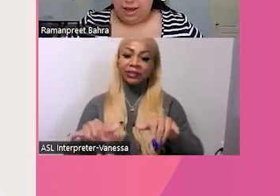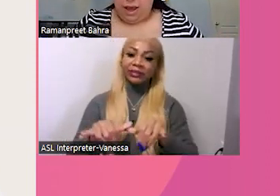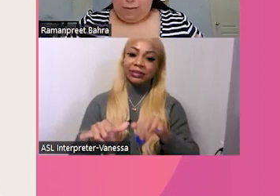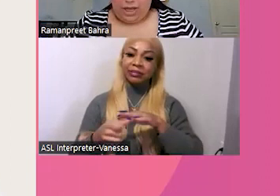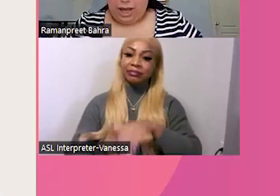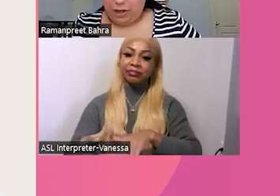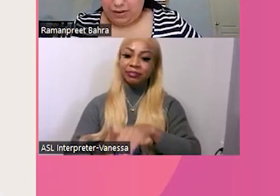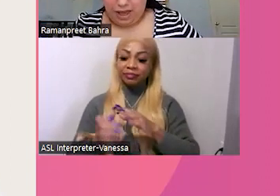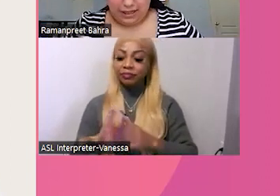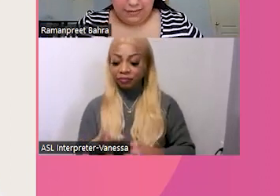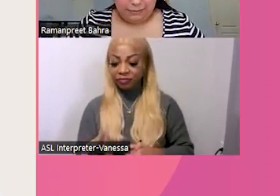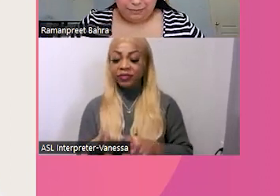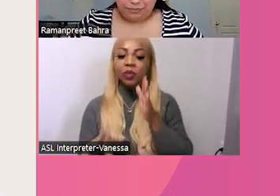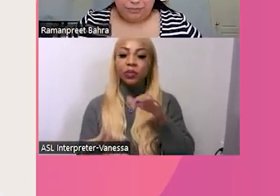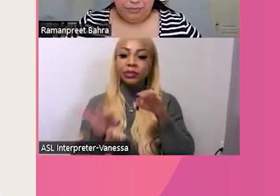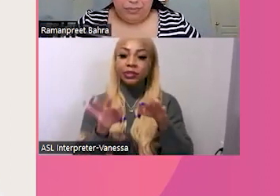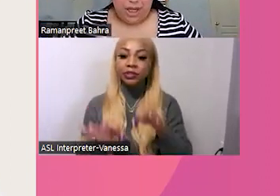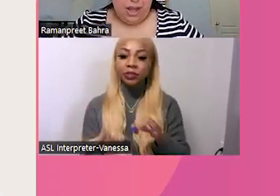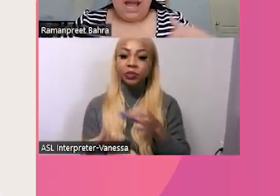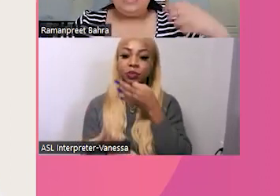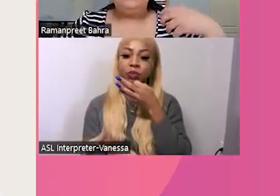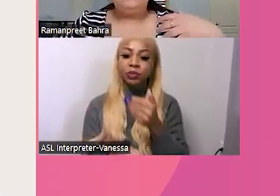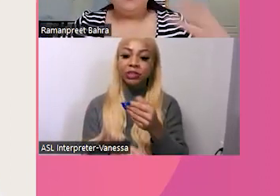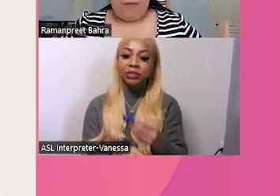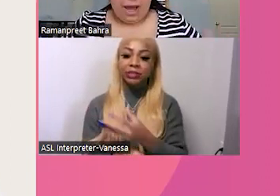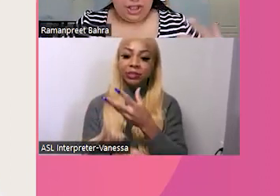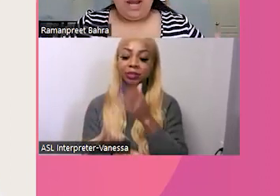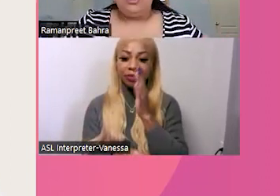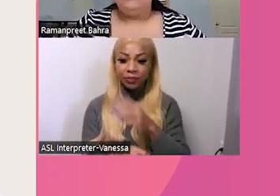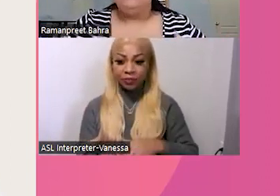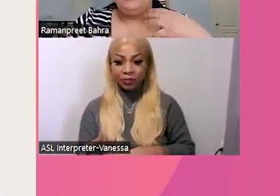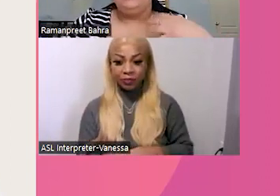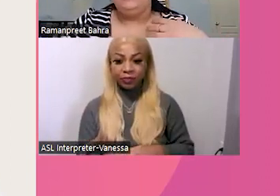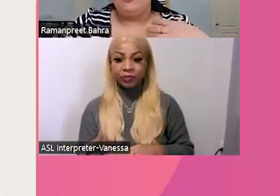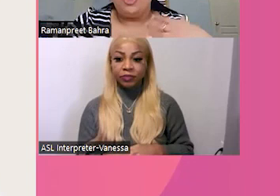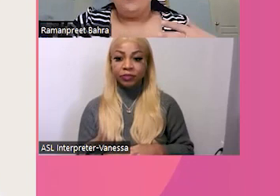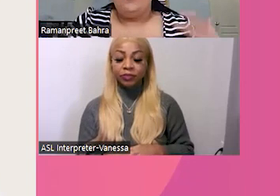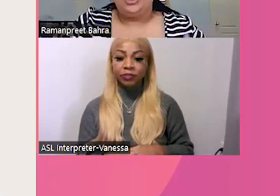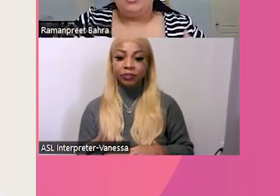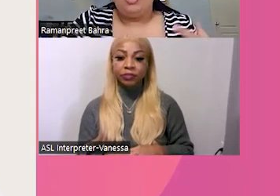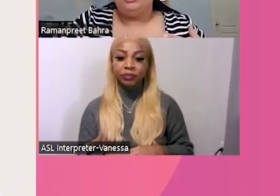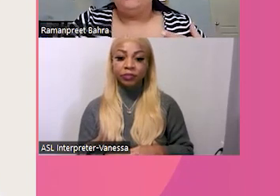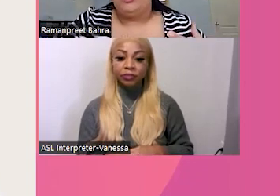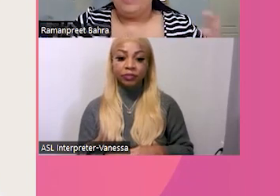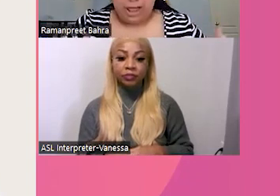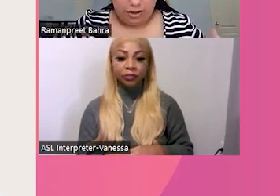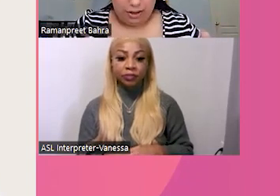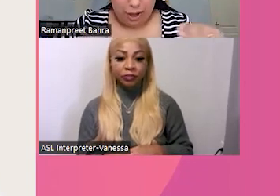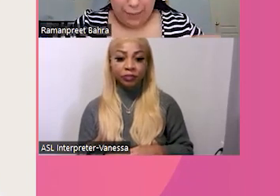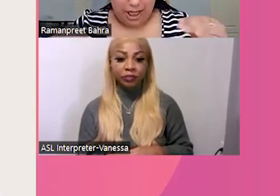discussing in the upcoming slides. As Kafai shares in their book called